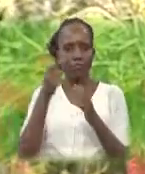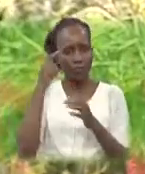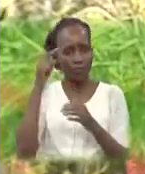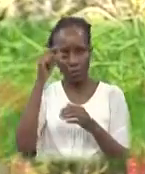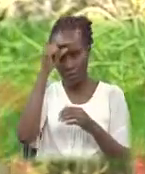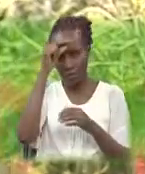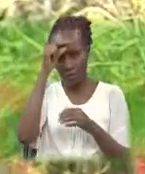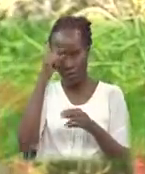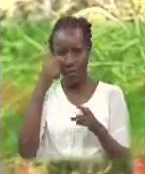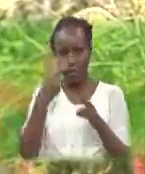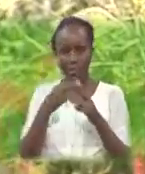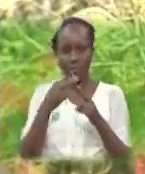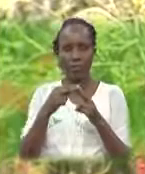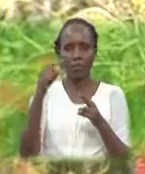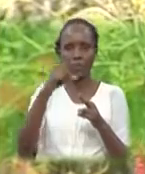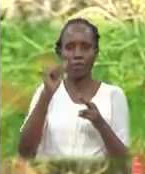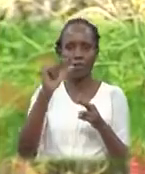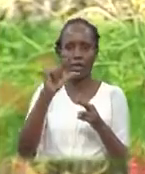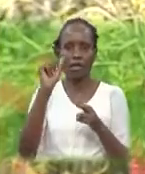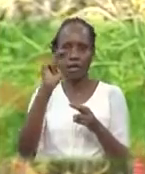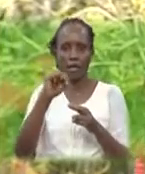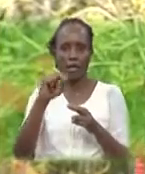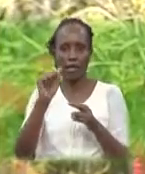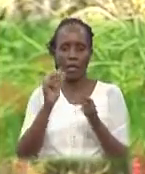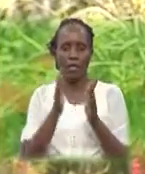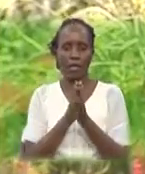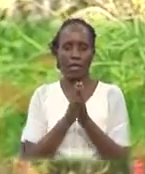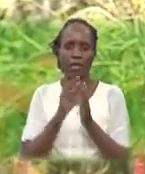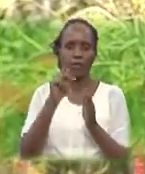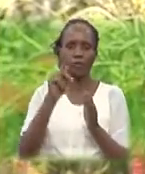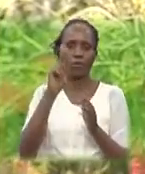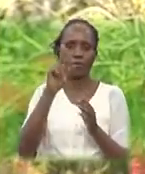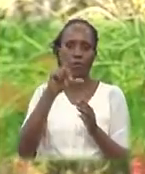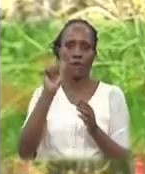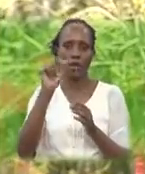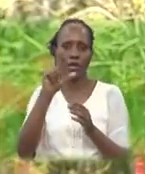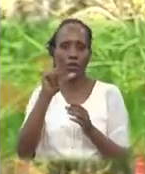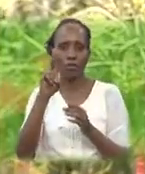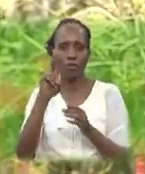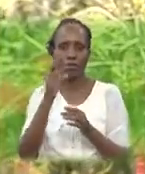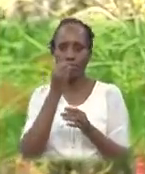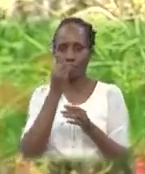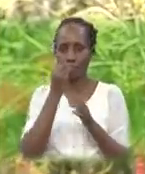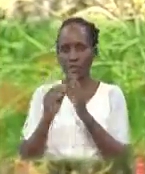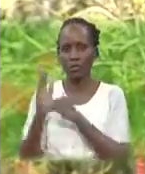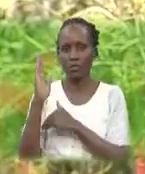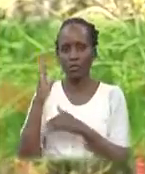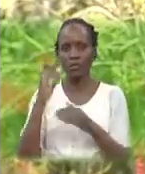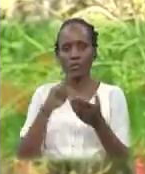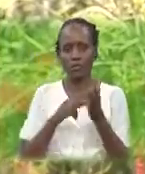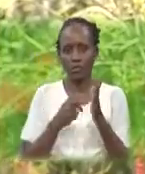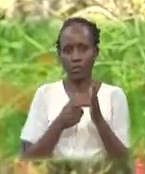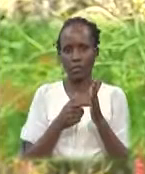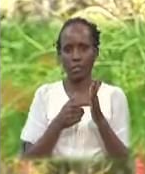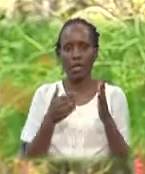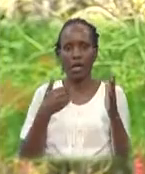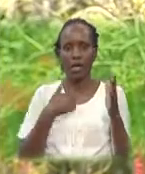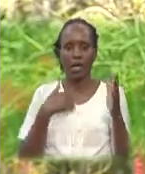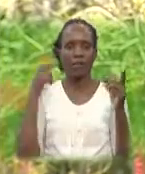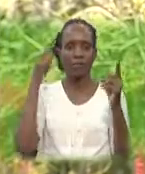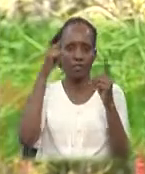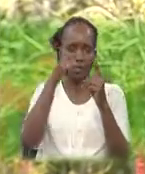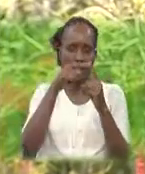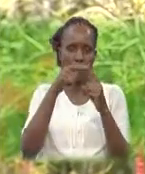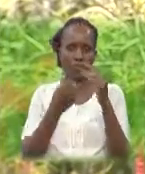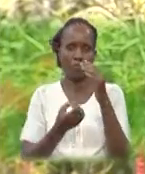being undertaken in the name of Galana and Kulalu food security project. It has a target